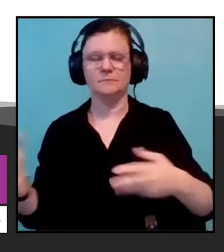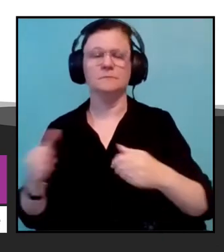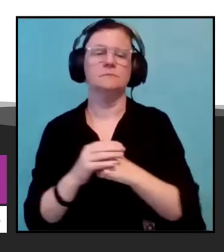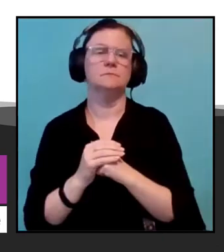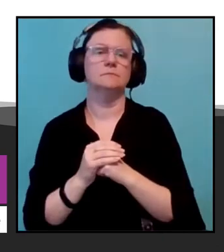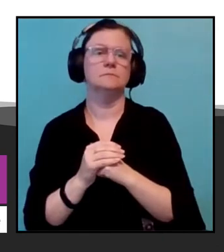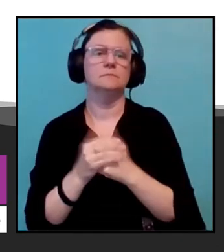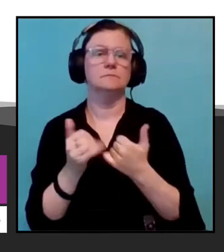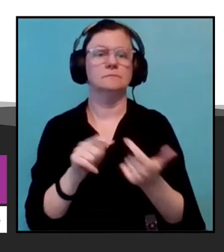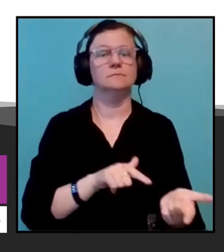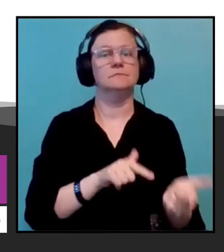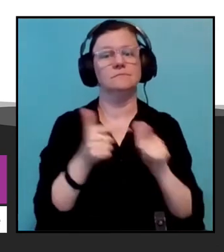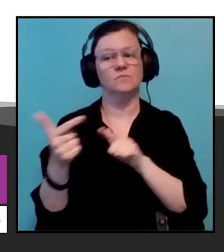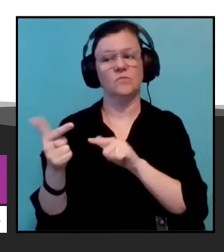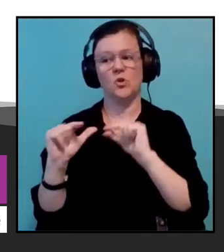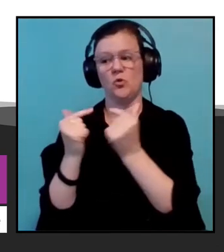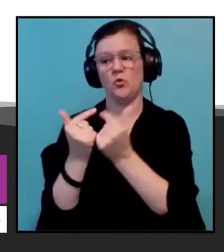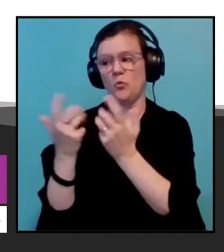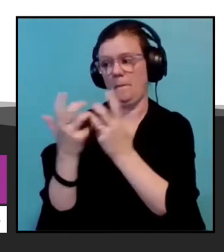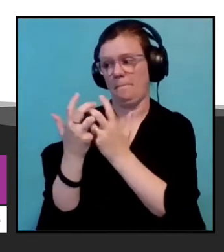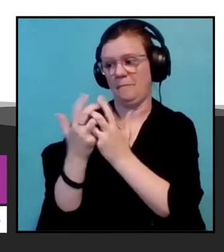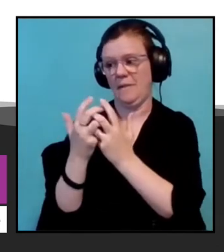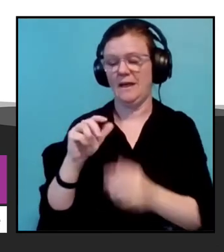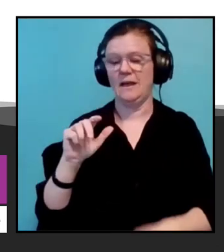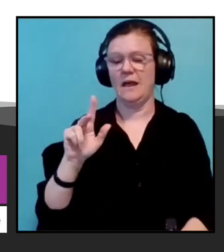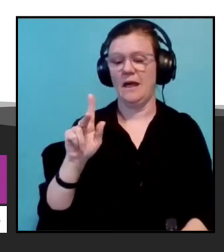pass it off to my group mate, Kyra.